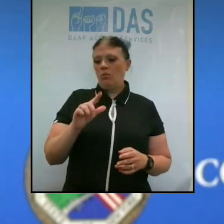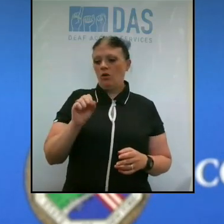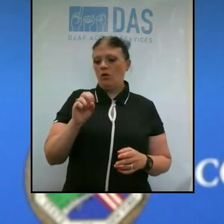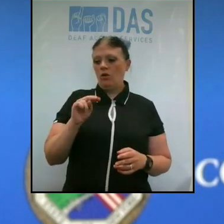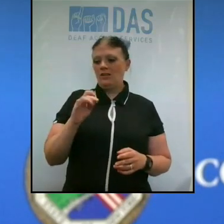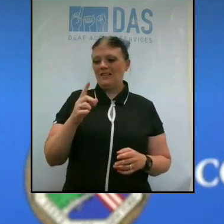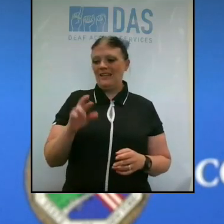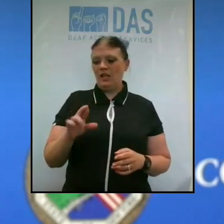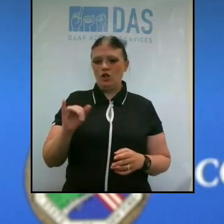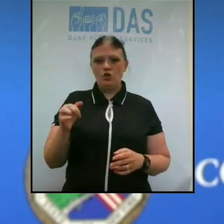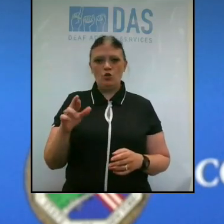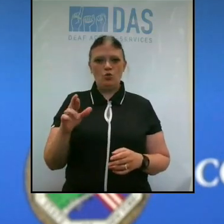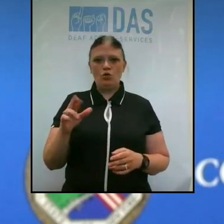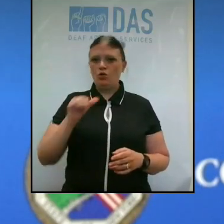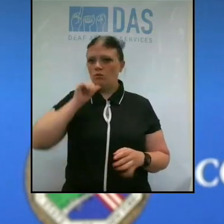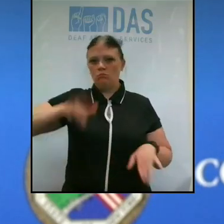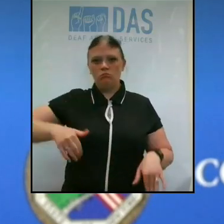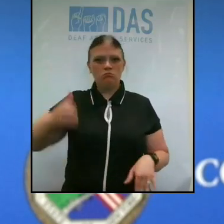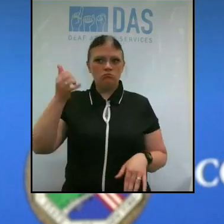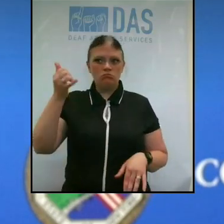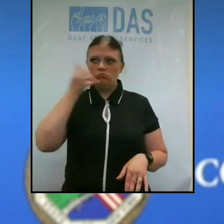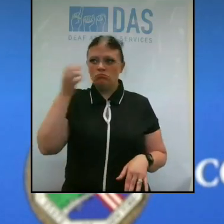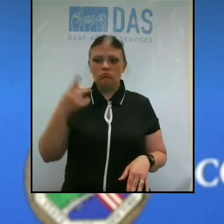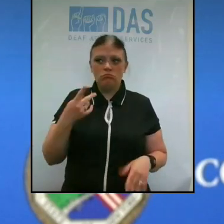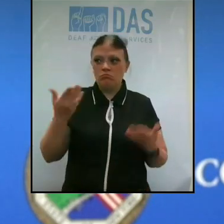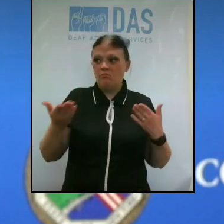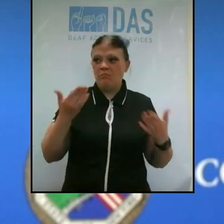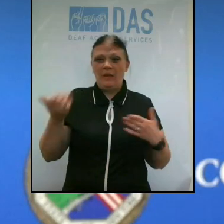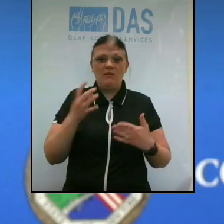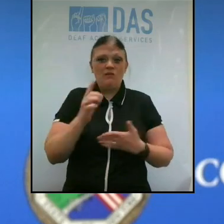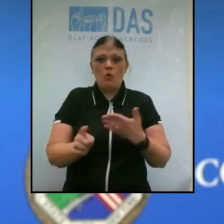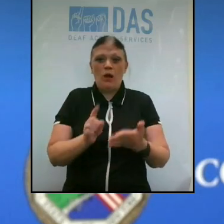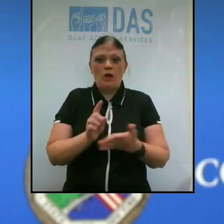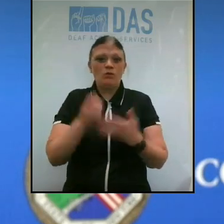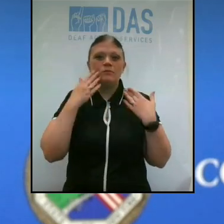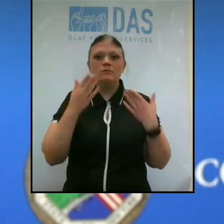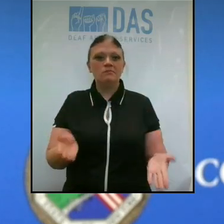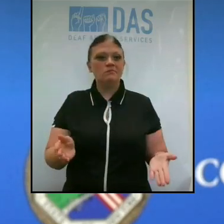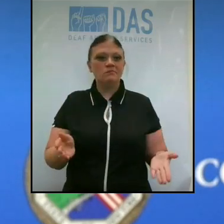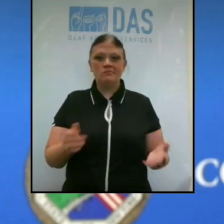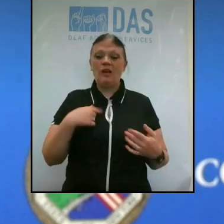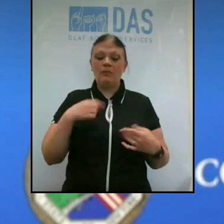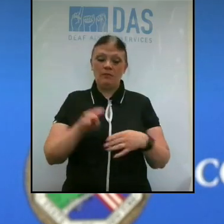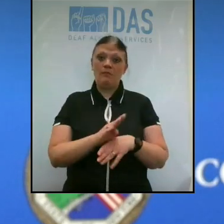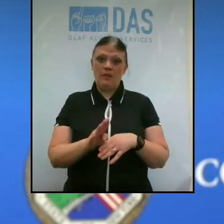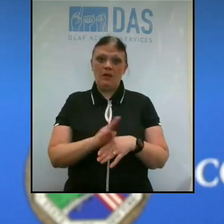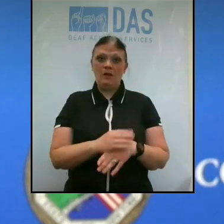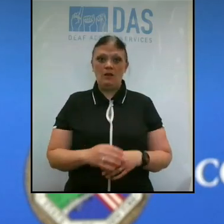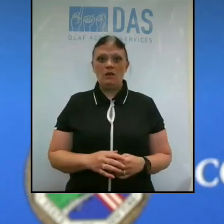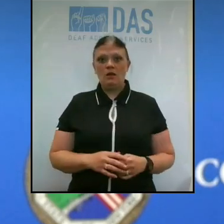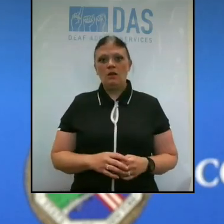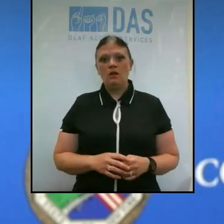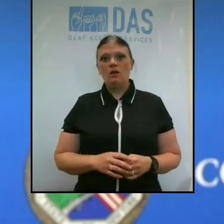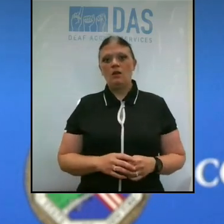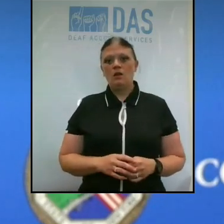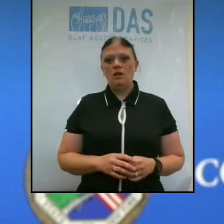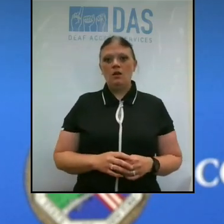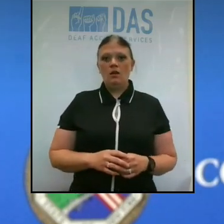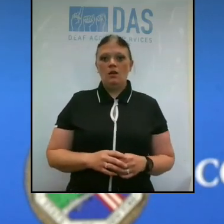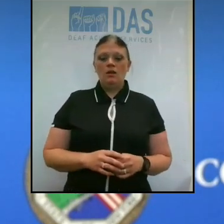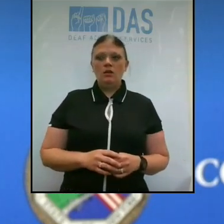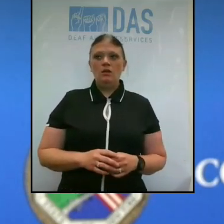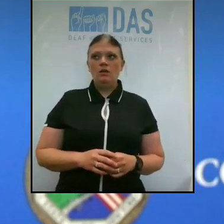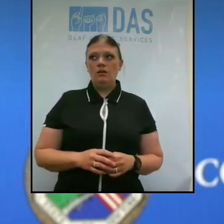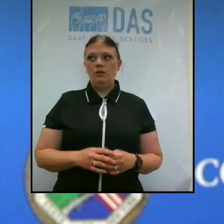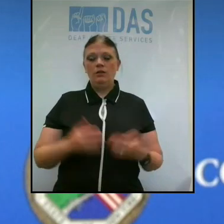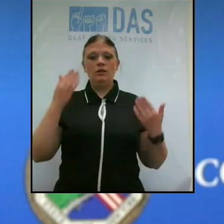back from him. He may have called in the last couple hours or so. I don't know. I've been quite busy. It certainly,